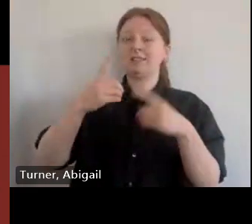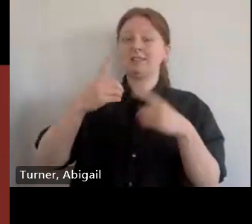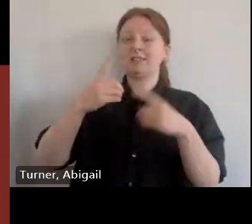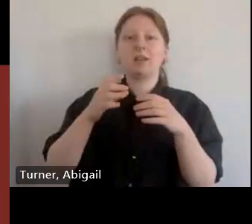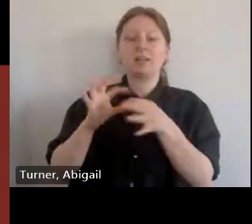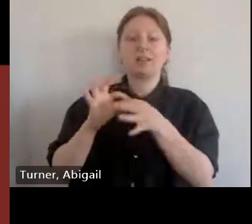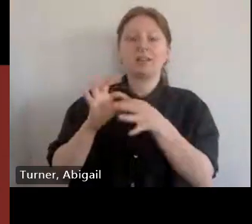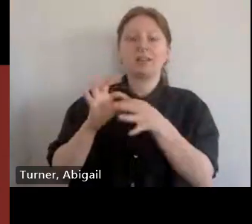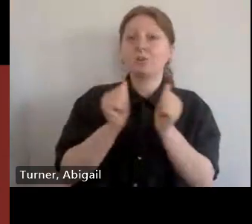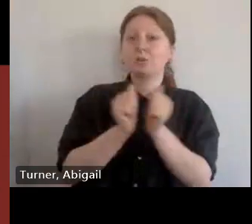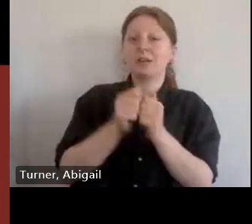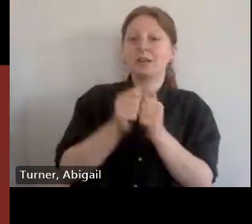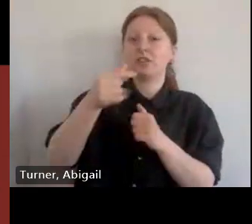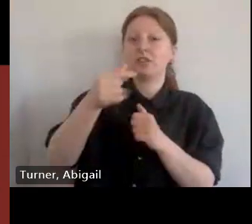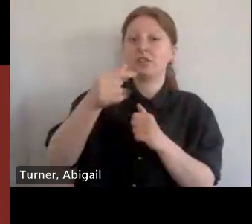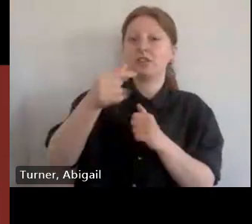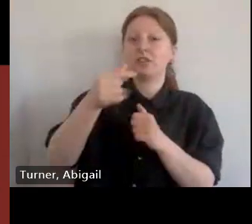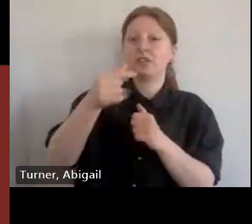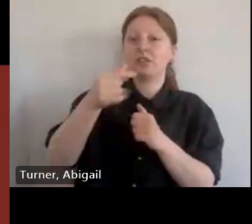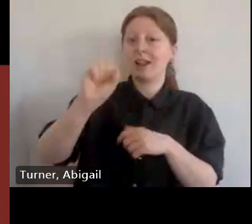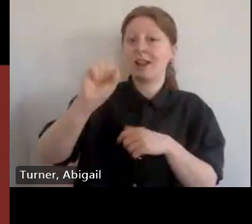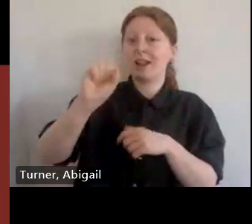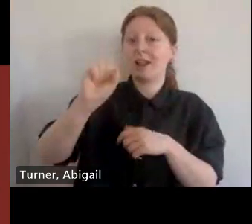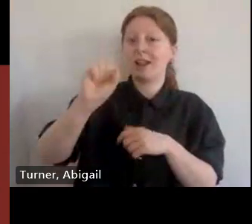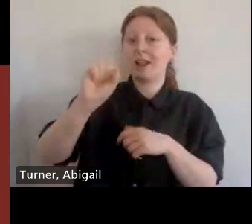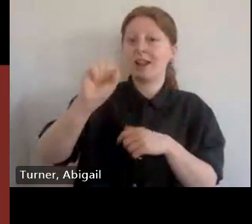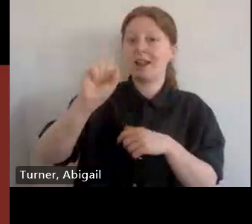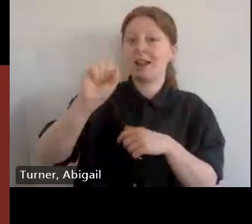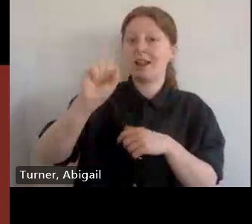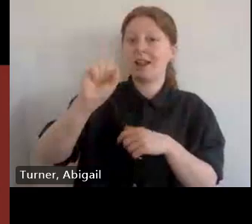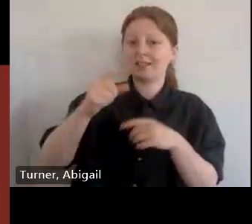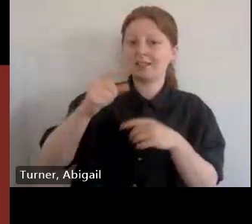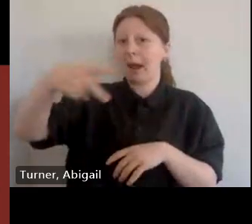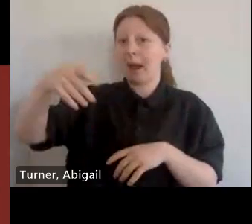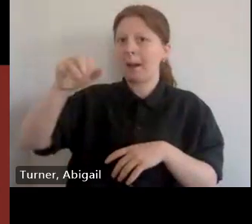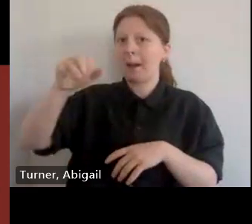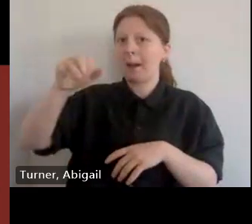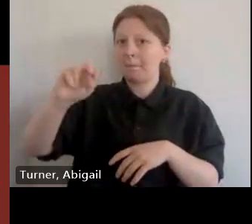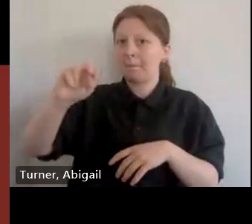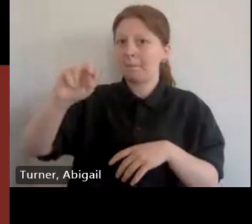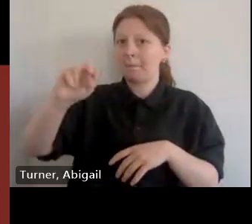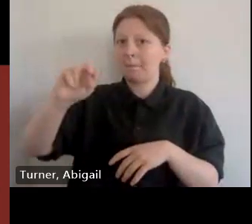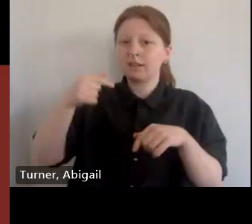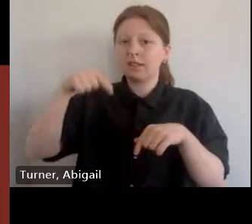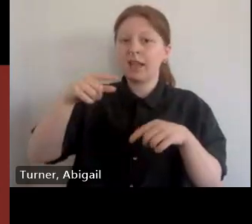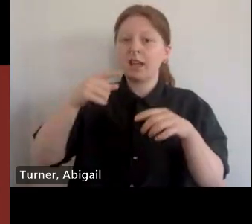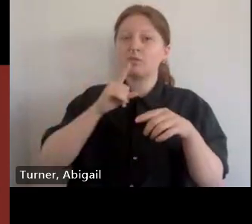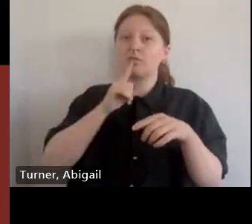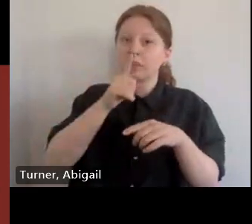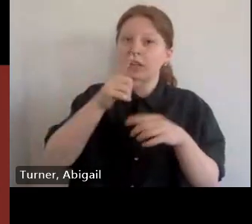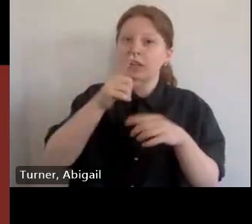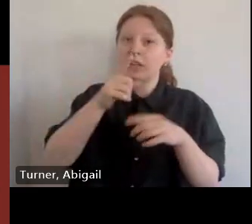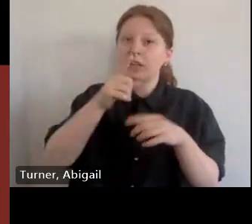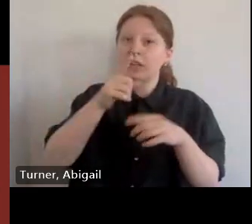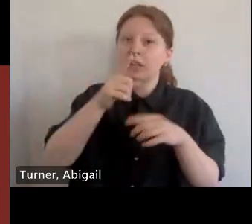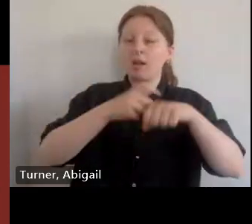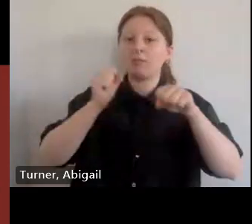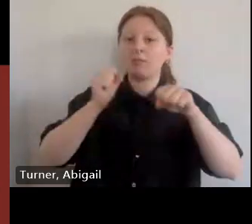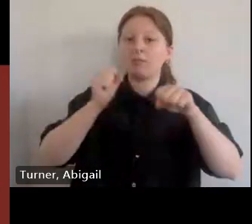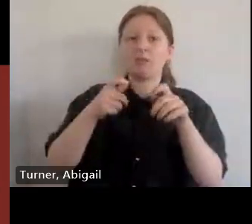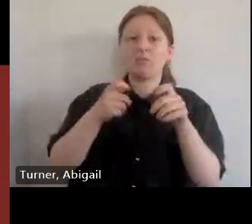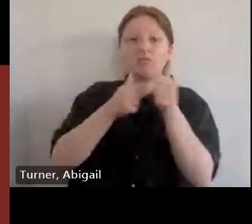climate change. Our GIS specialists track the impact of wave action and erosion along